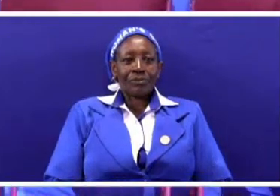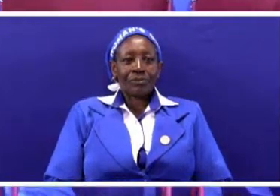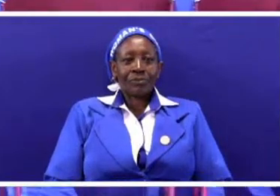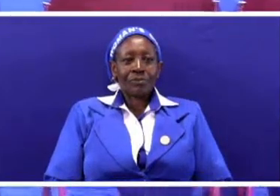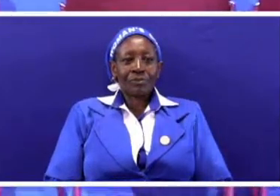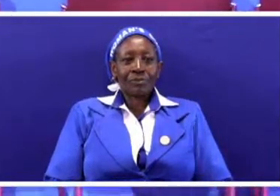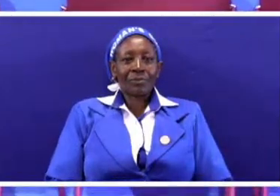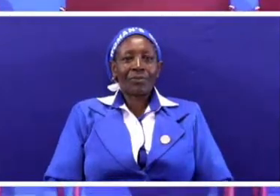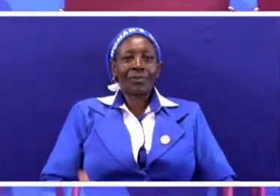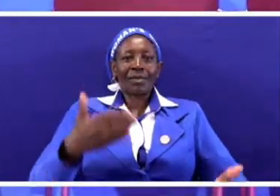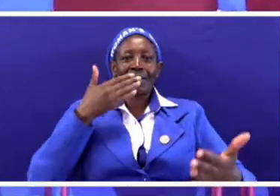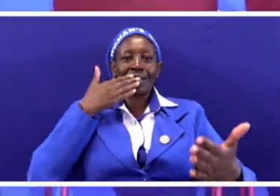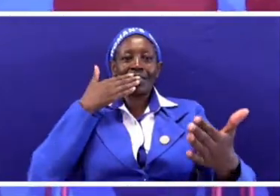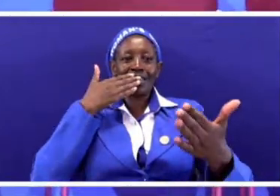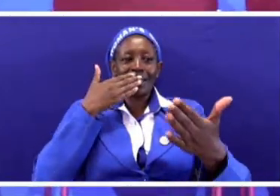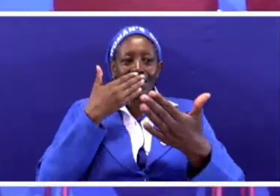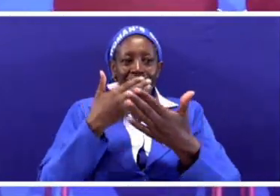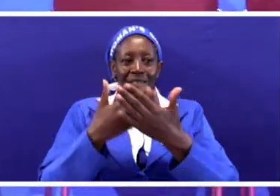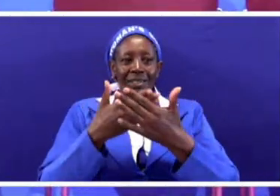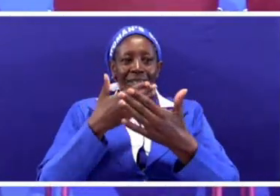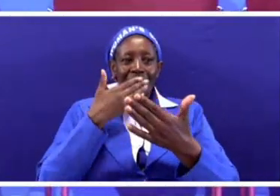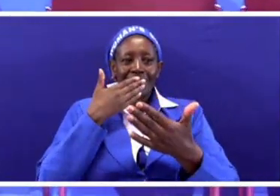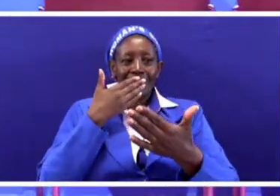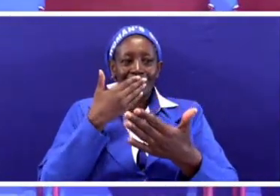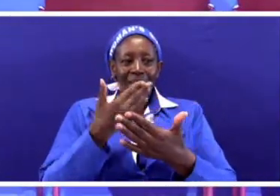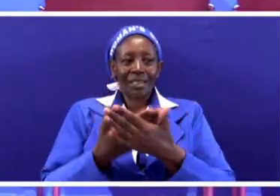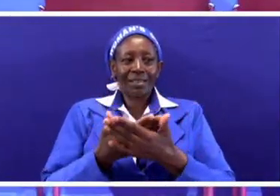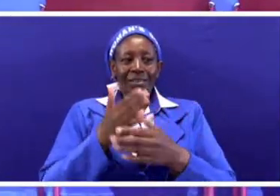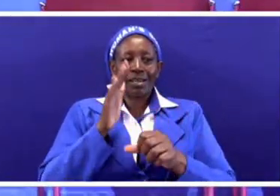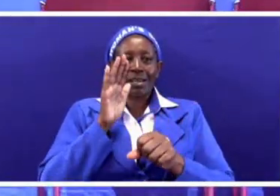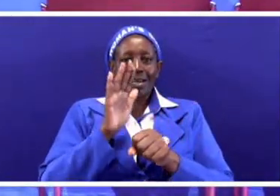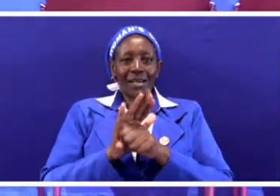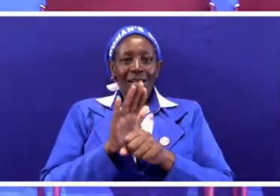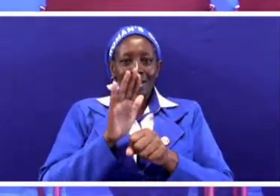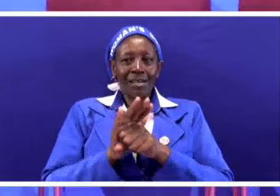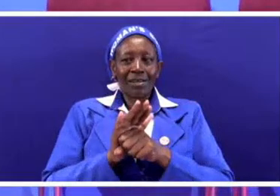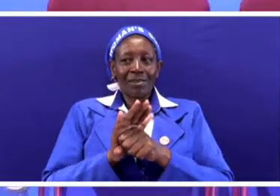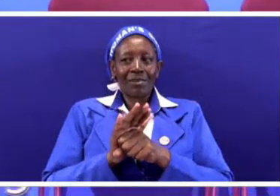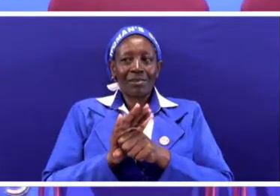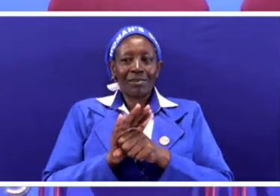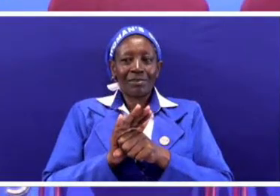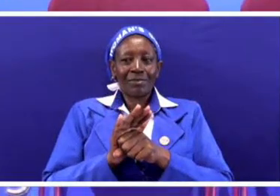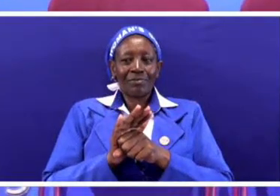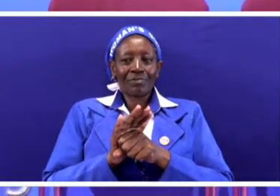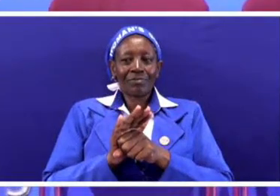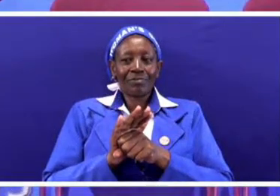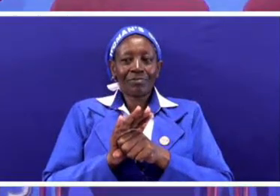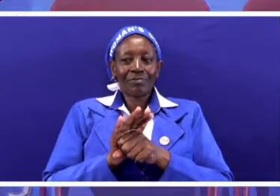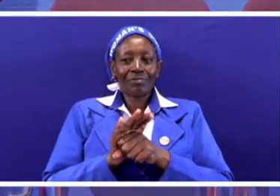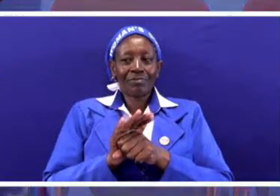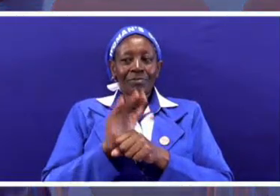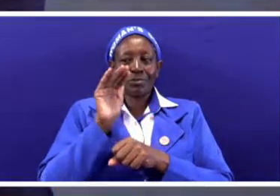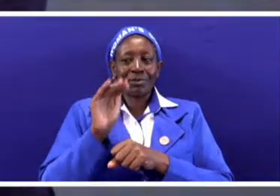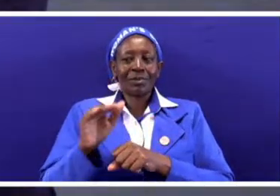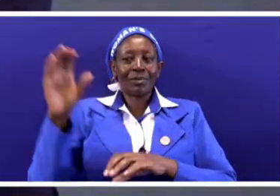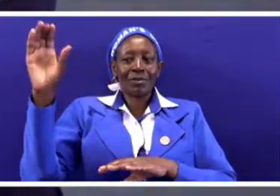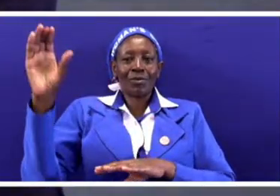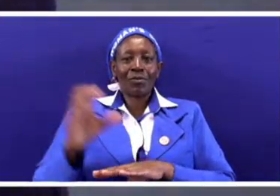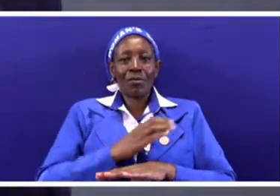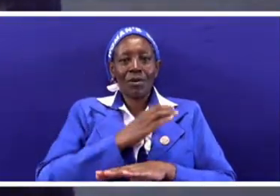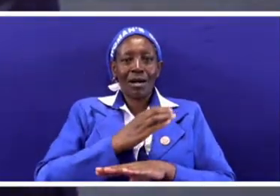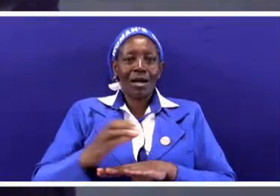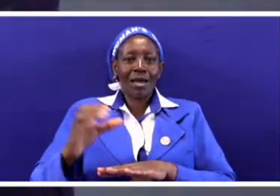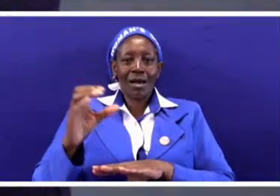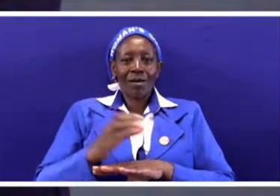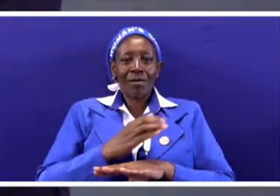Okay, thank you so very much. We will not leave. We will ask our praise team to give us some few numbers, and then